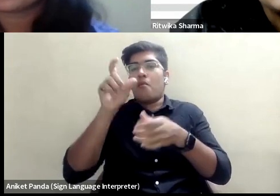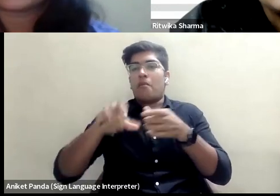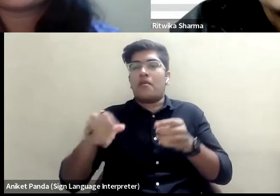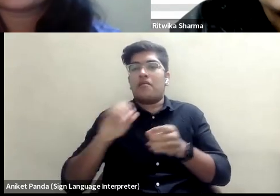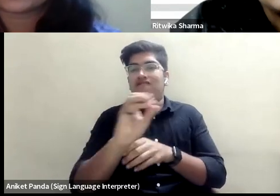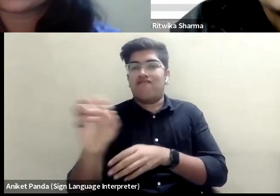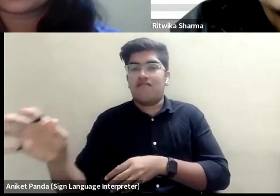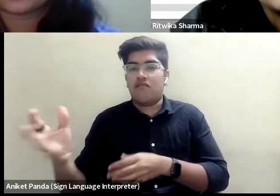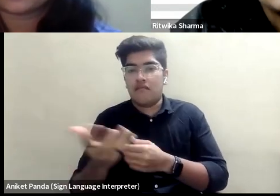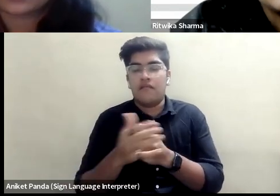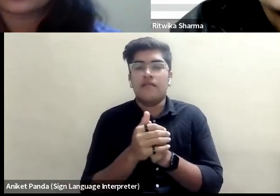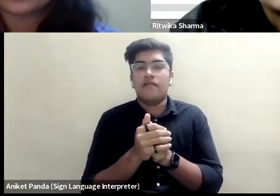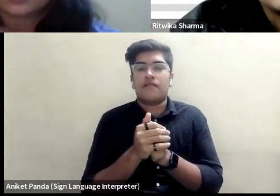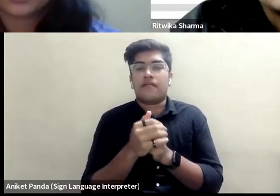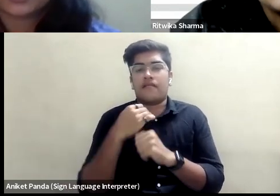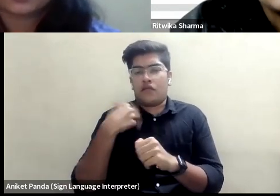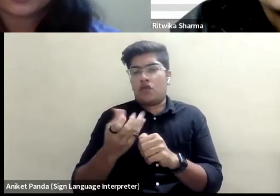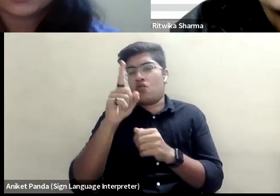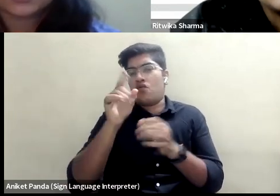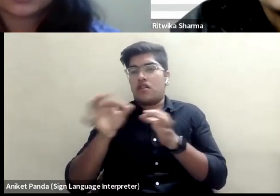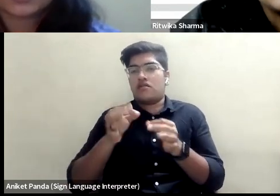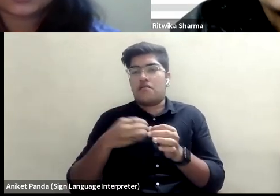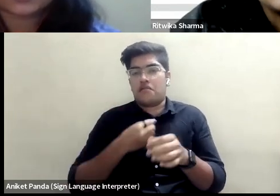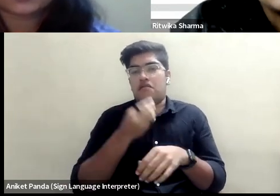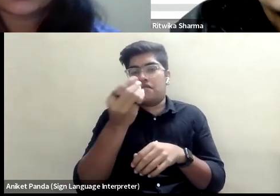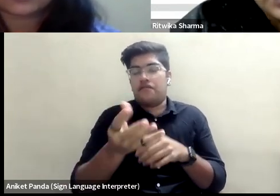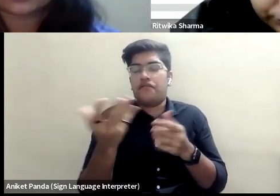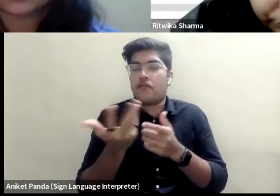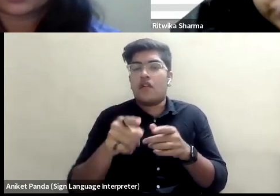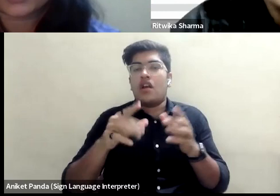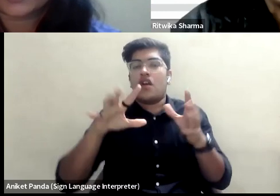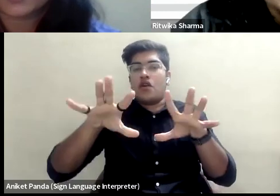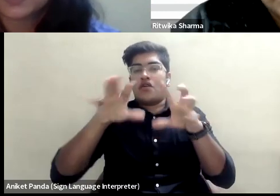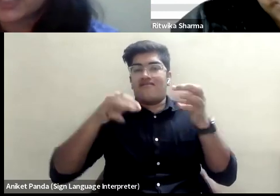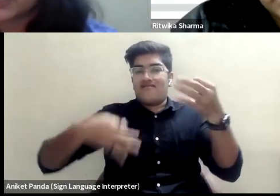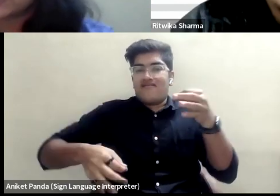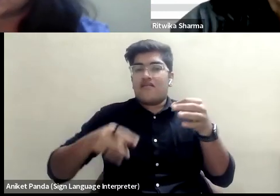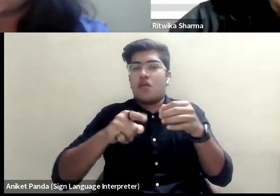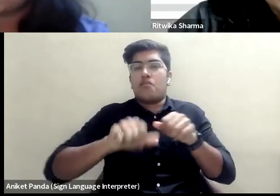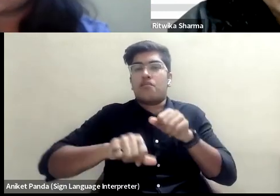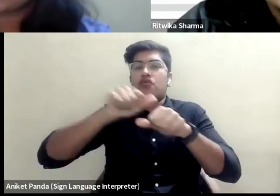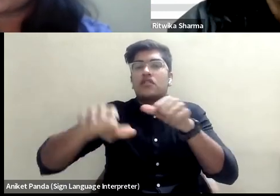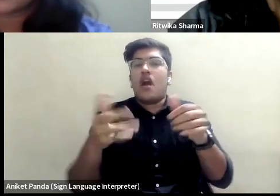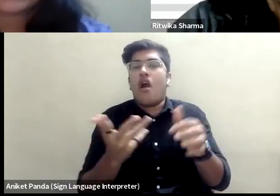So Ritwika, I'll give you just one example about how the documentation procedures play out in the rural areas, especially.